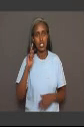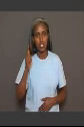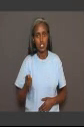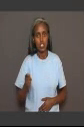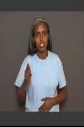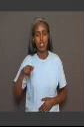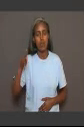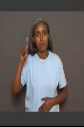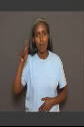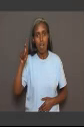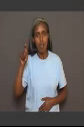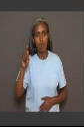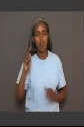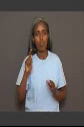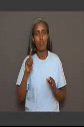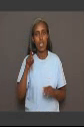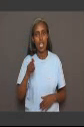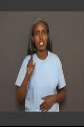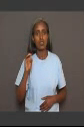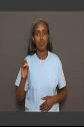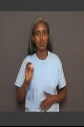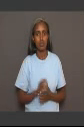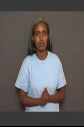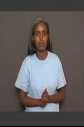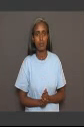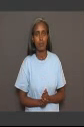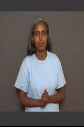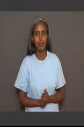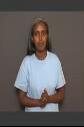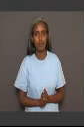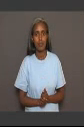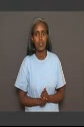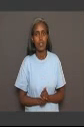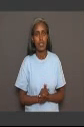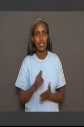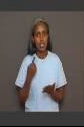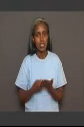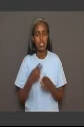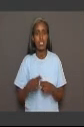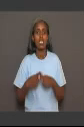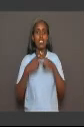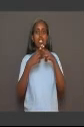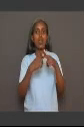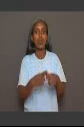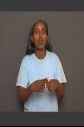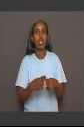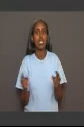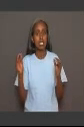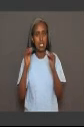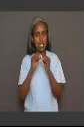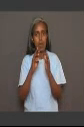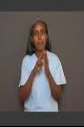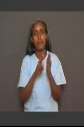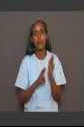g prime of x naught. This is called the sum